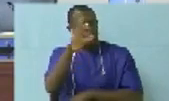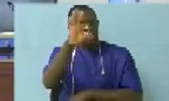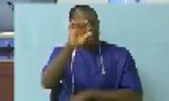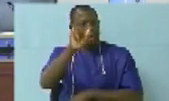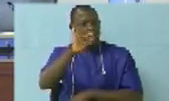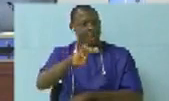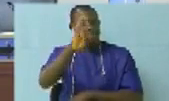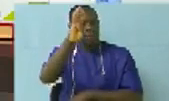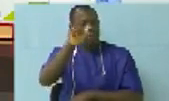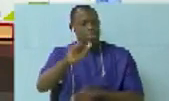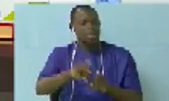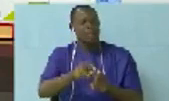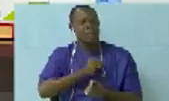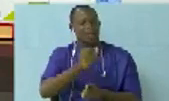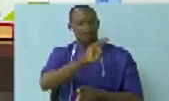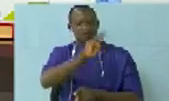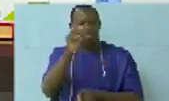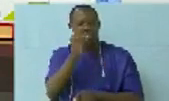not telling the truth.